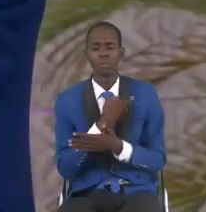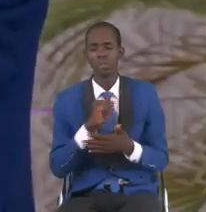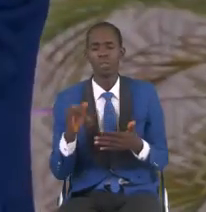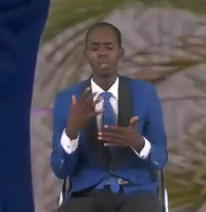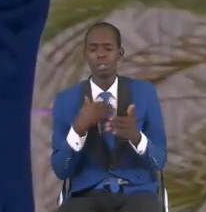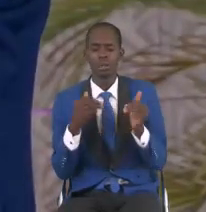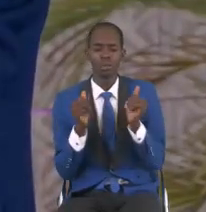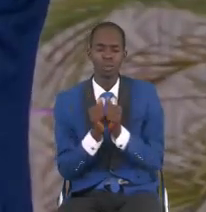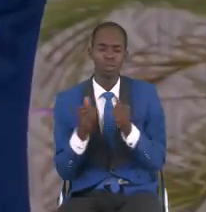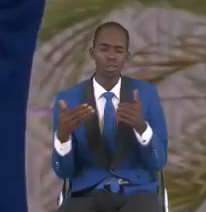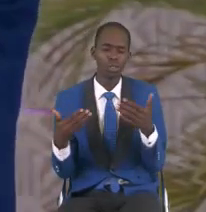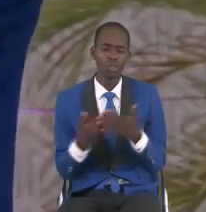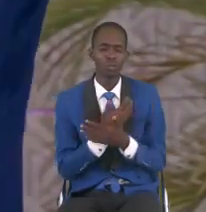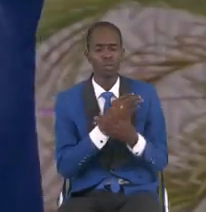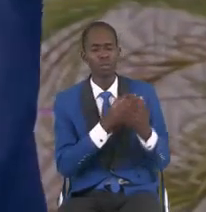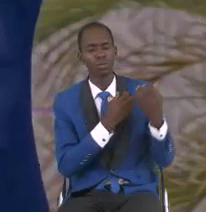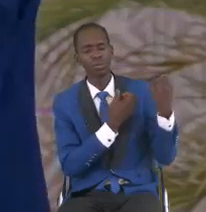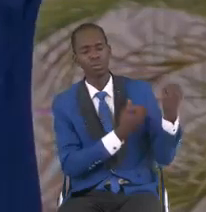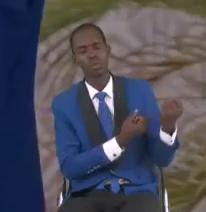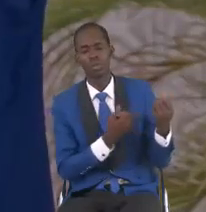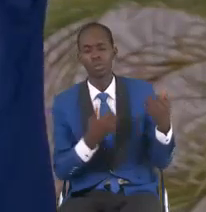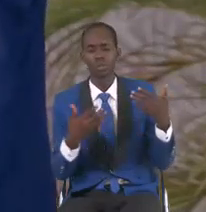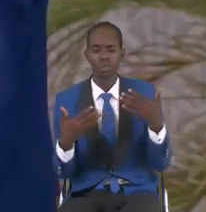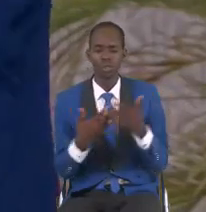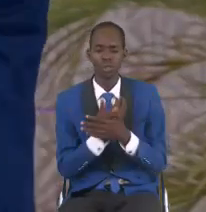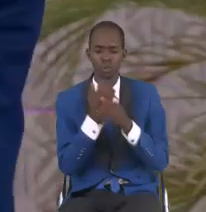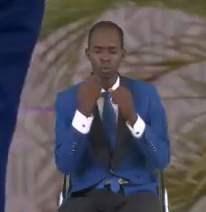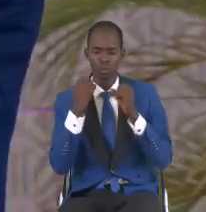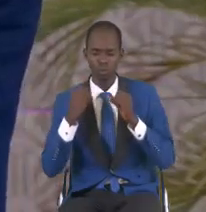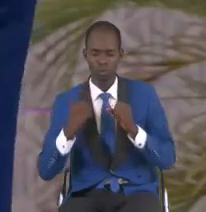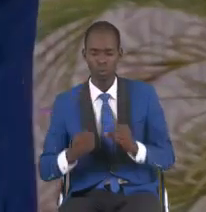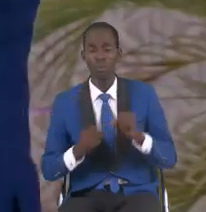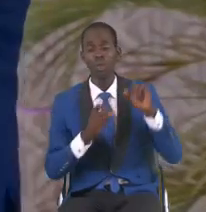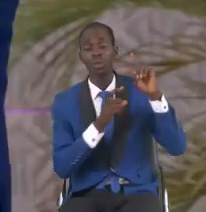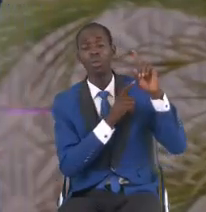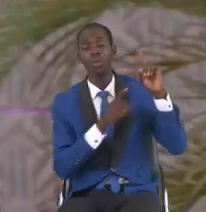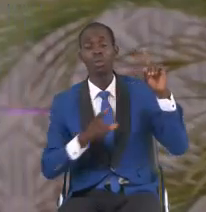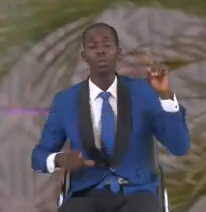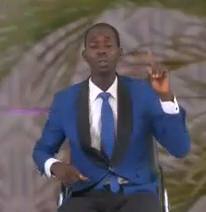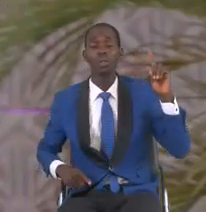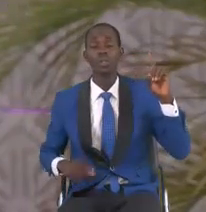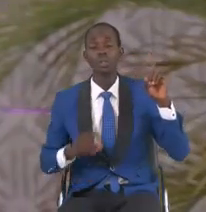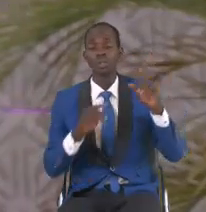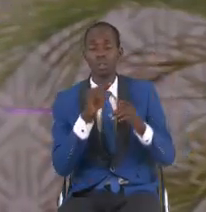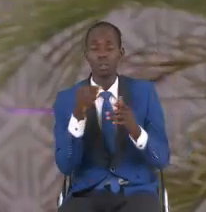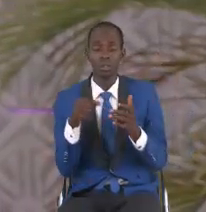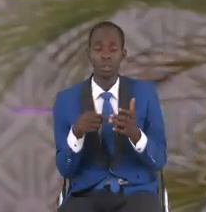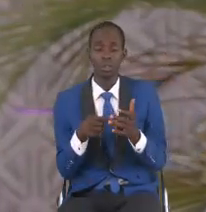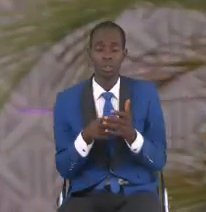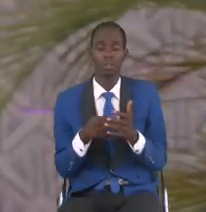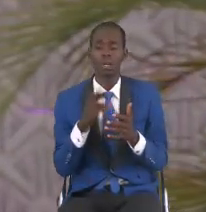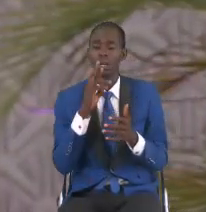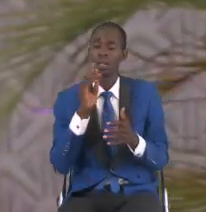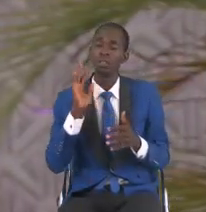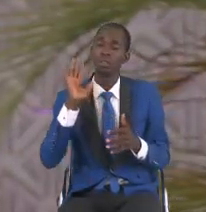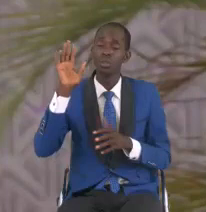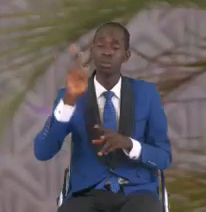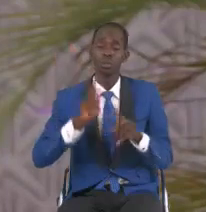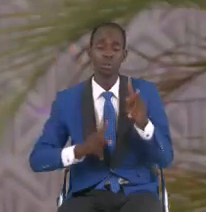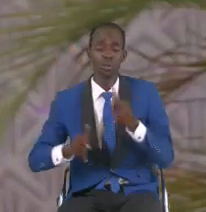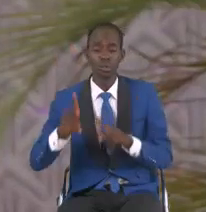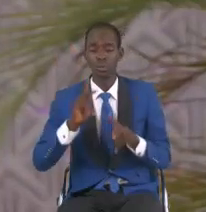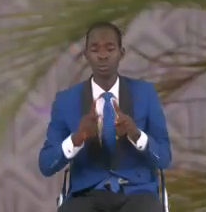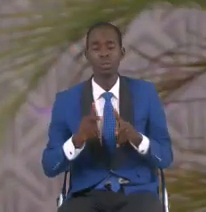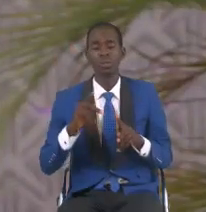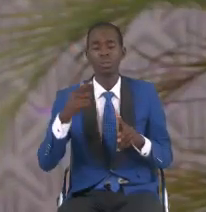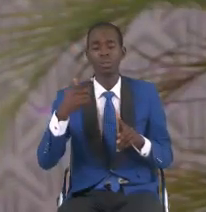new courage and with new power. Lord, these are your people, giants in the